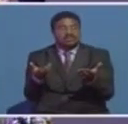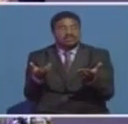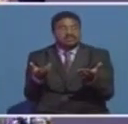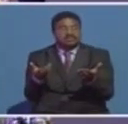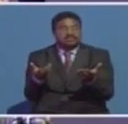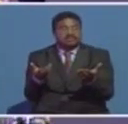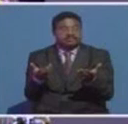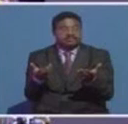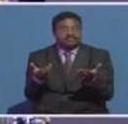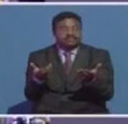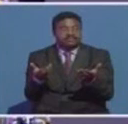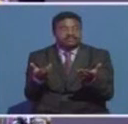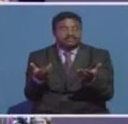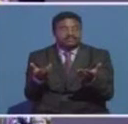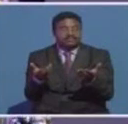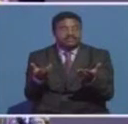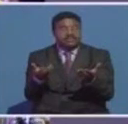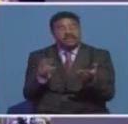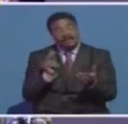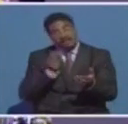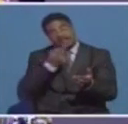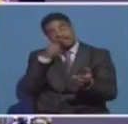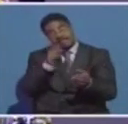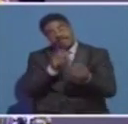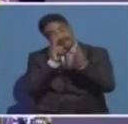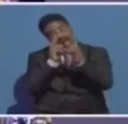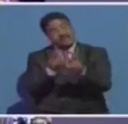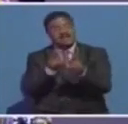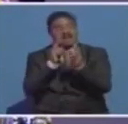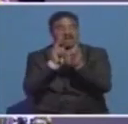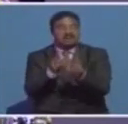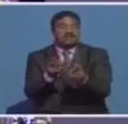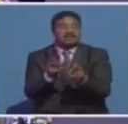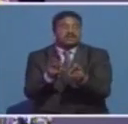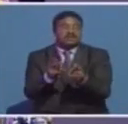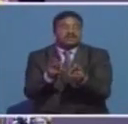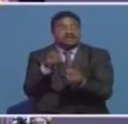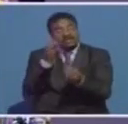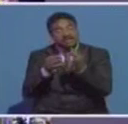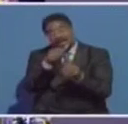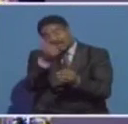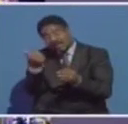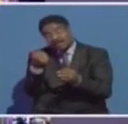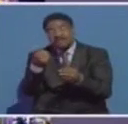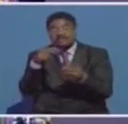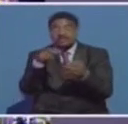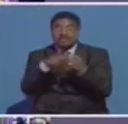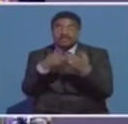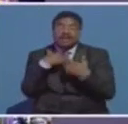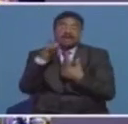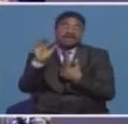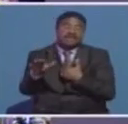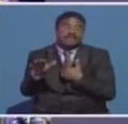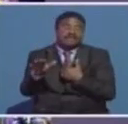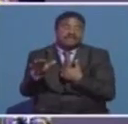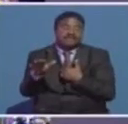and we have to respond in terms of ensuring that we have food security. It could be another failure